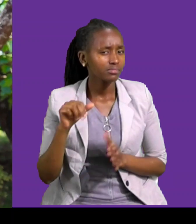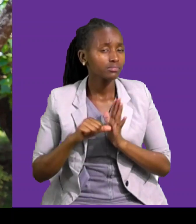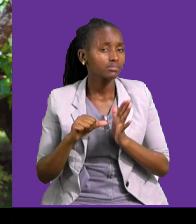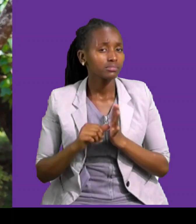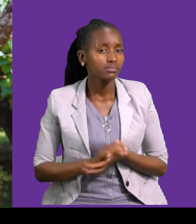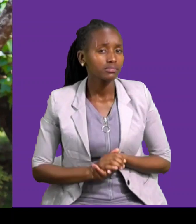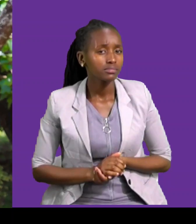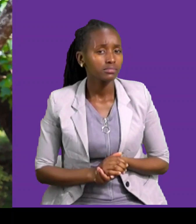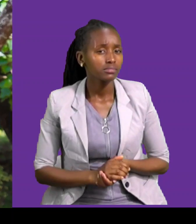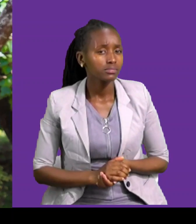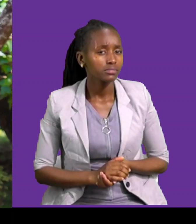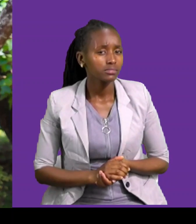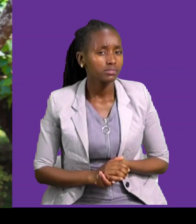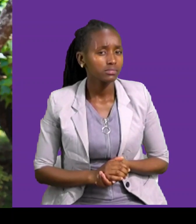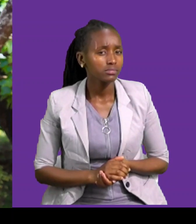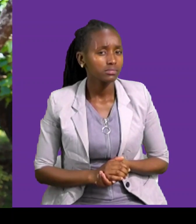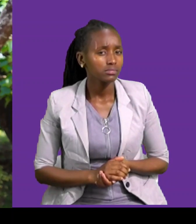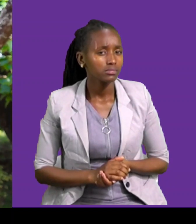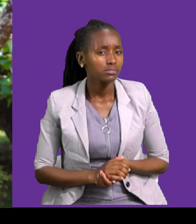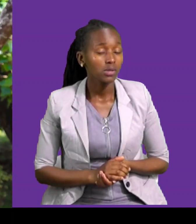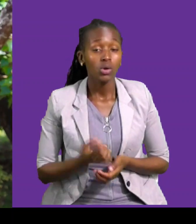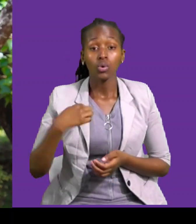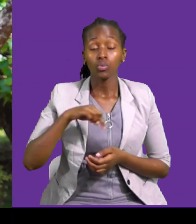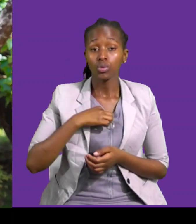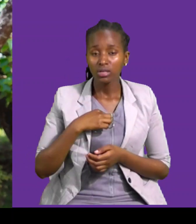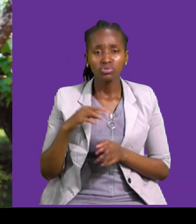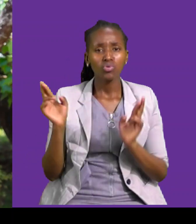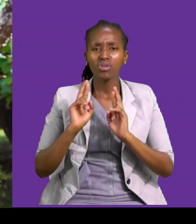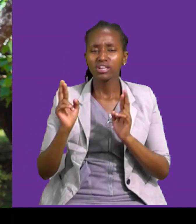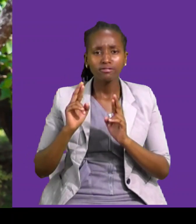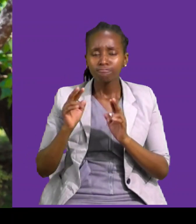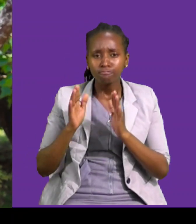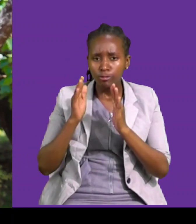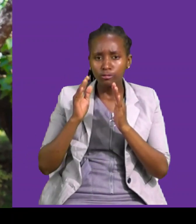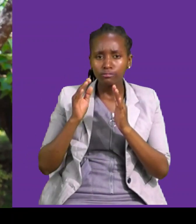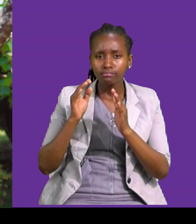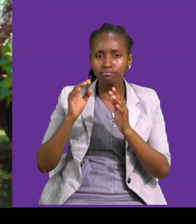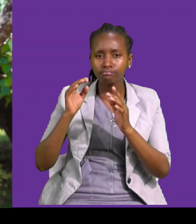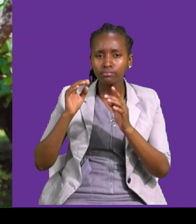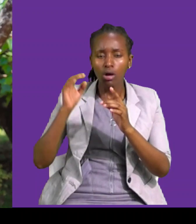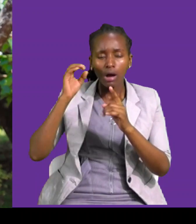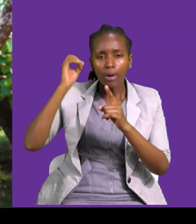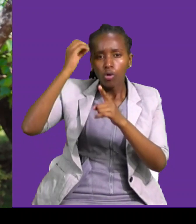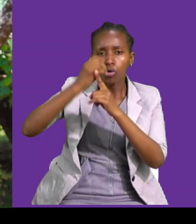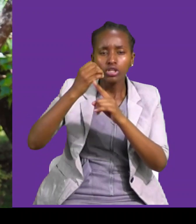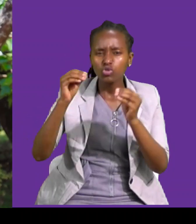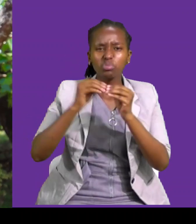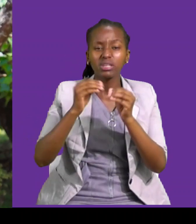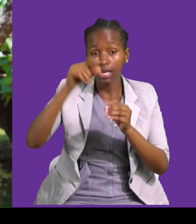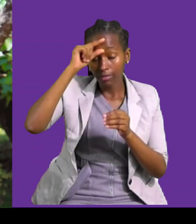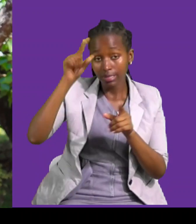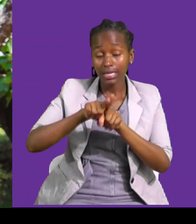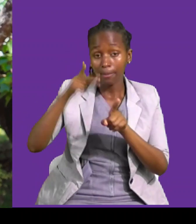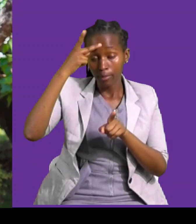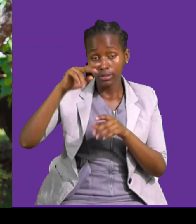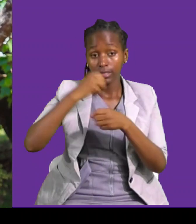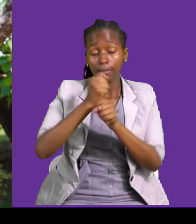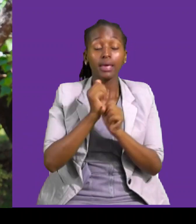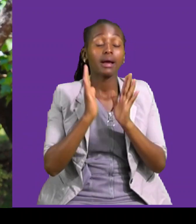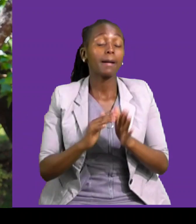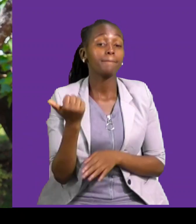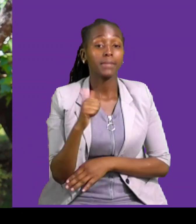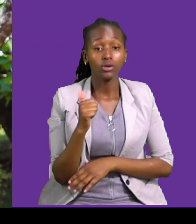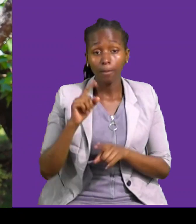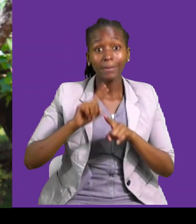We're not targeting yet governments and policymakers. We're inviting them to the conference, but we didn't have an actual workshop with them. However, I think that's